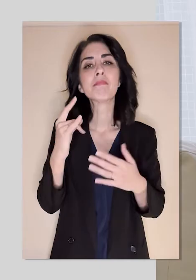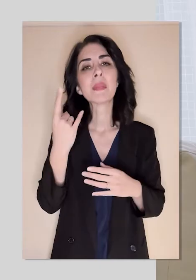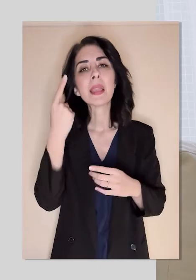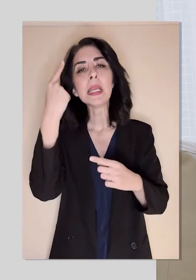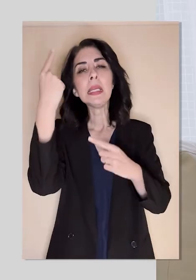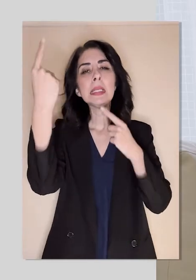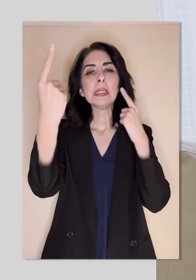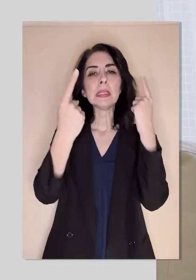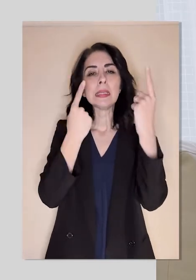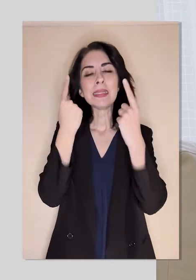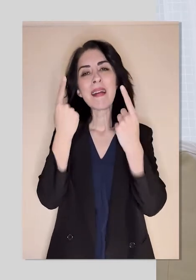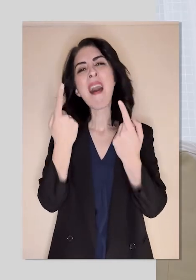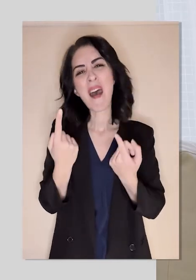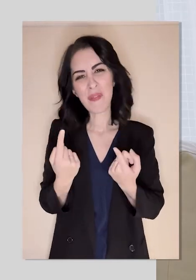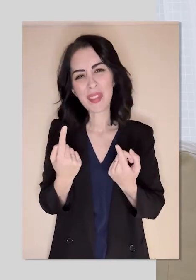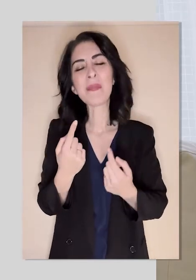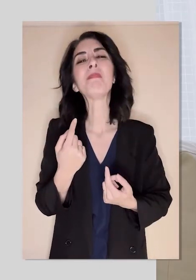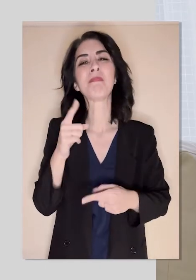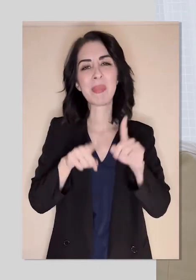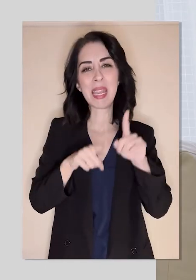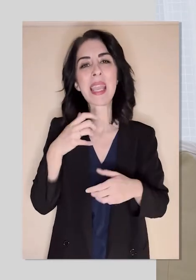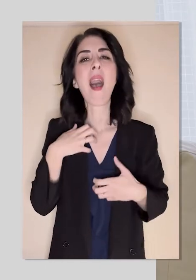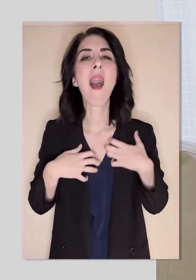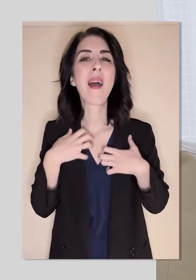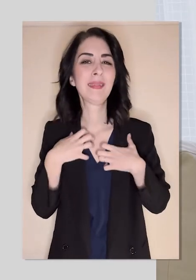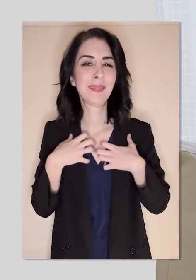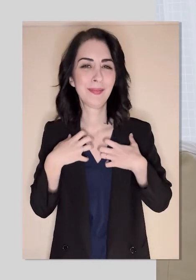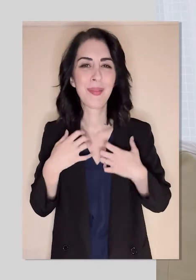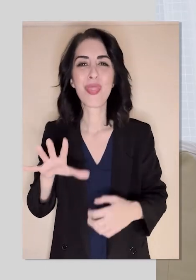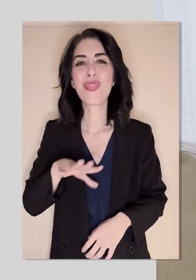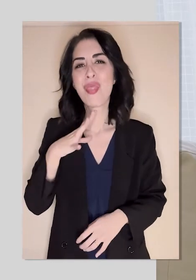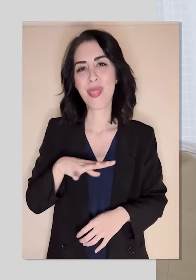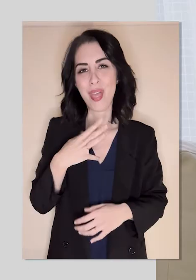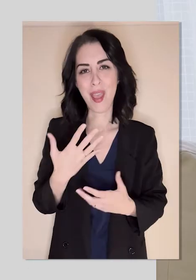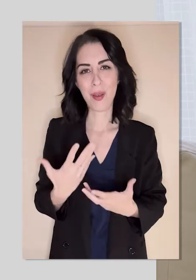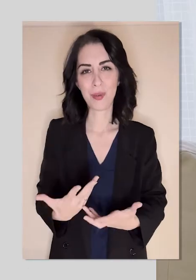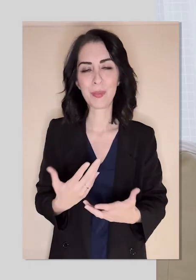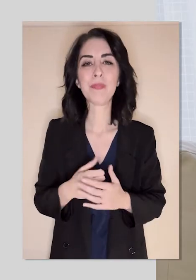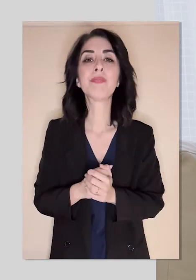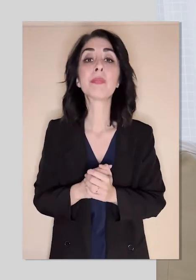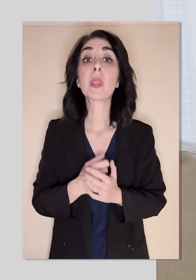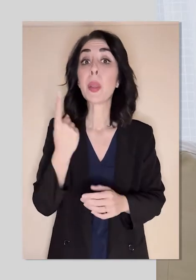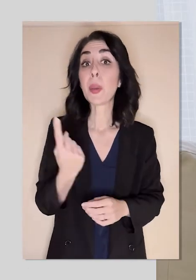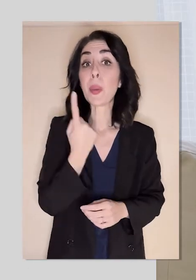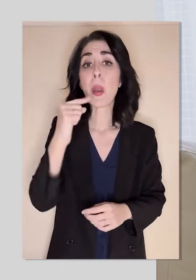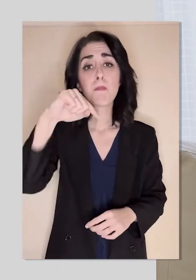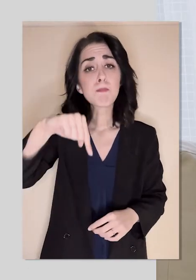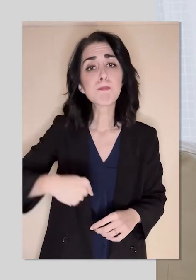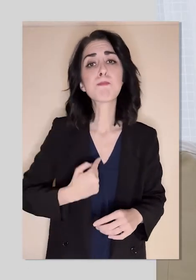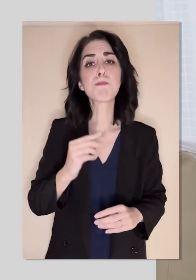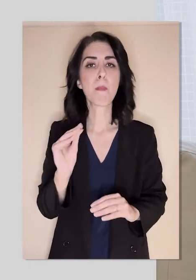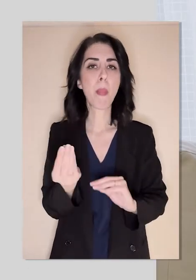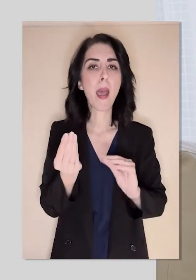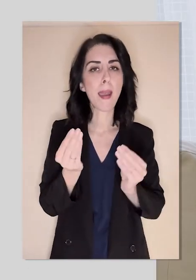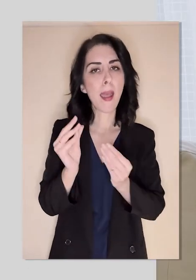it's not pleasant. So some people are concerned about the side effects, but most of the time, they're very mild